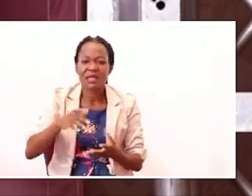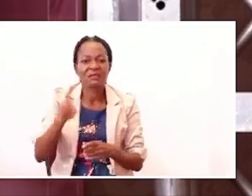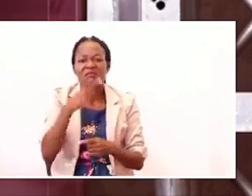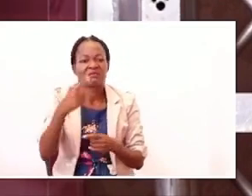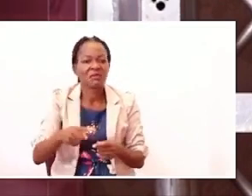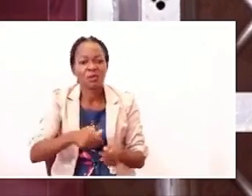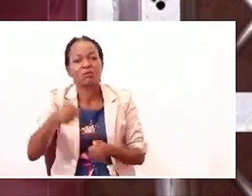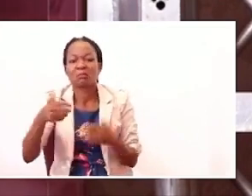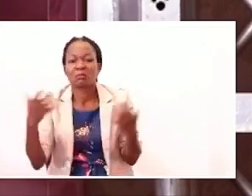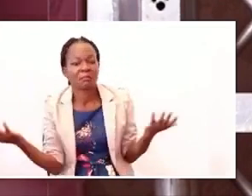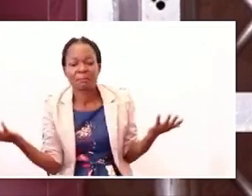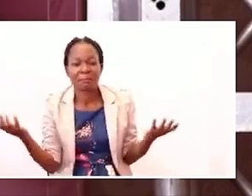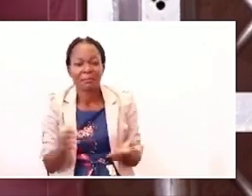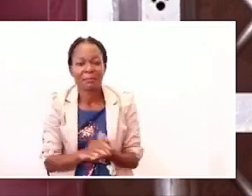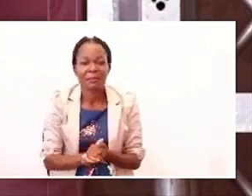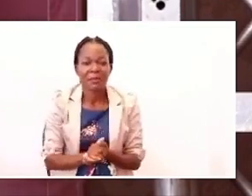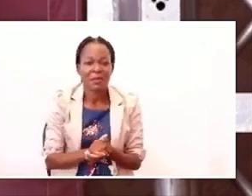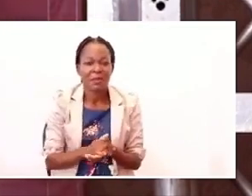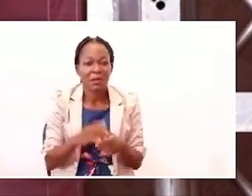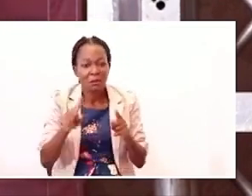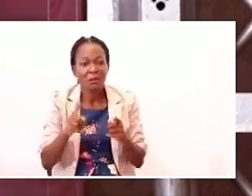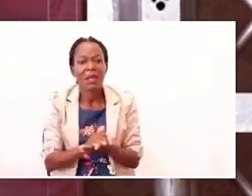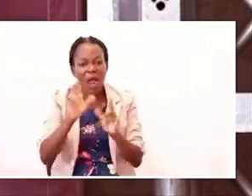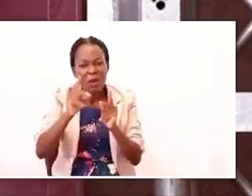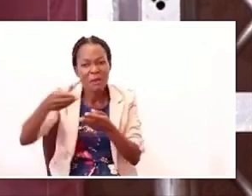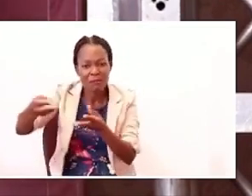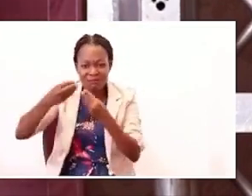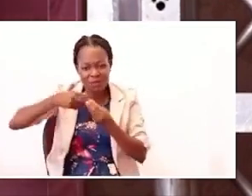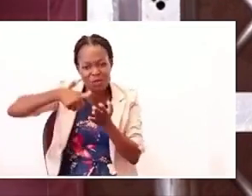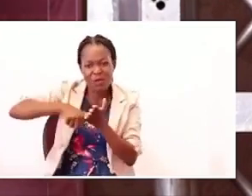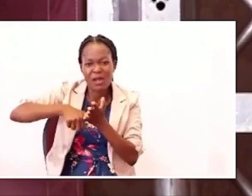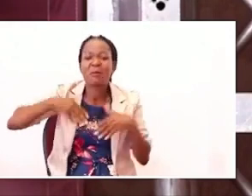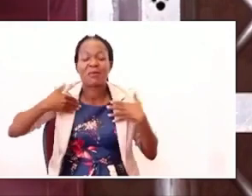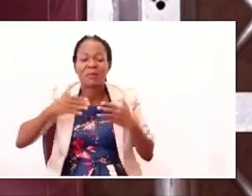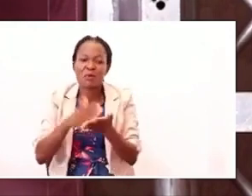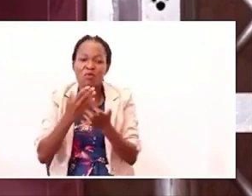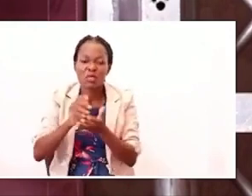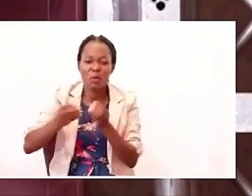to debtors and more favorable to creditors, like has already been highlighted.